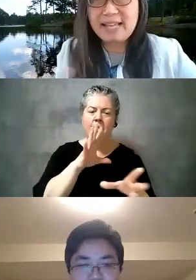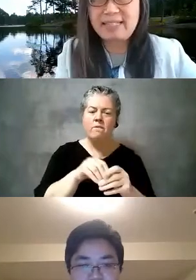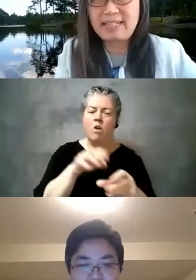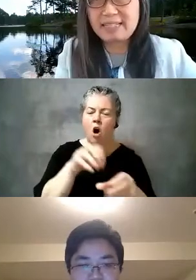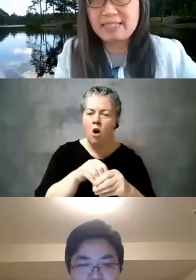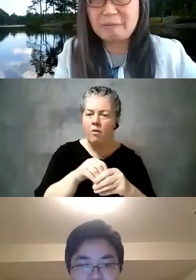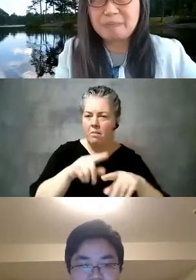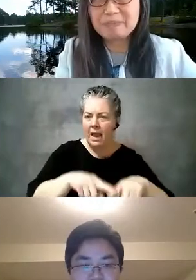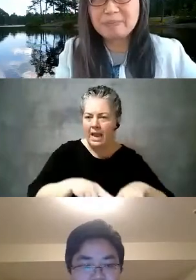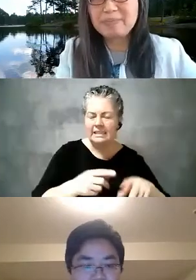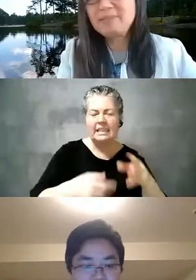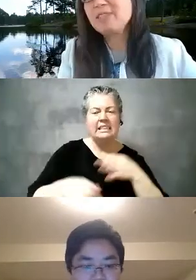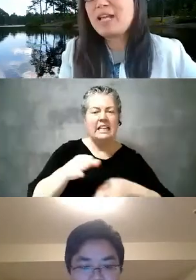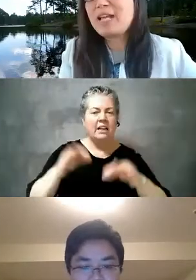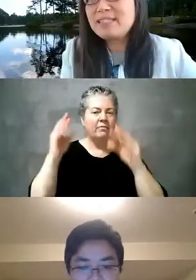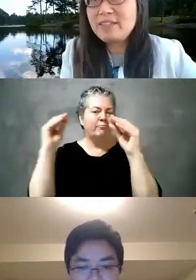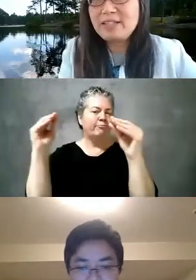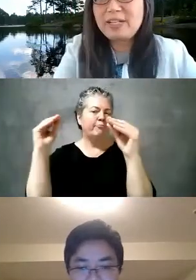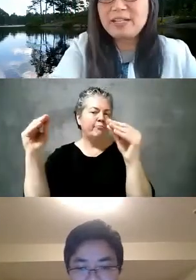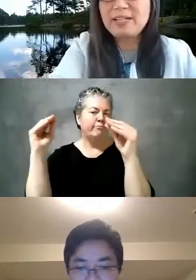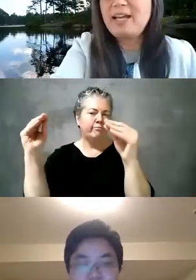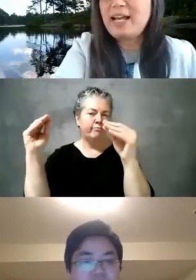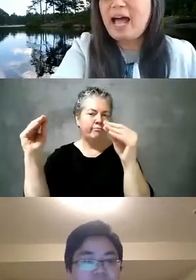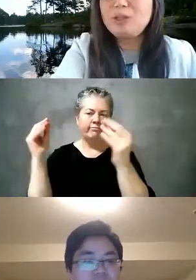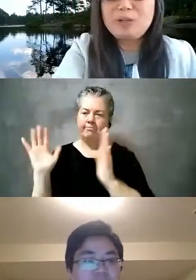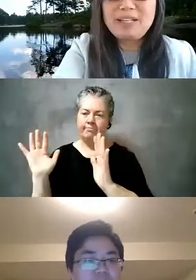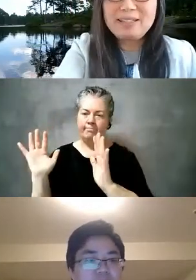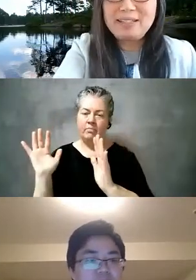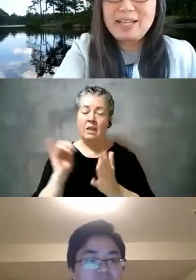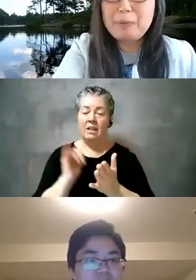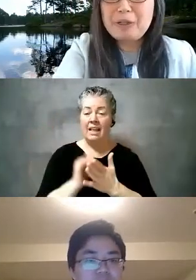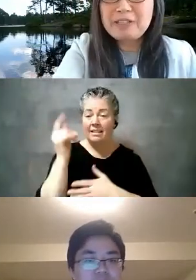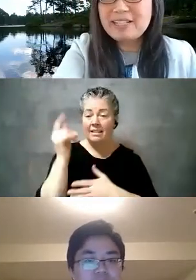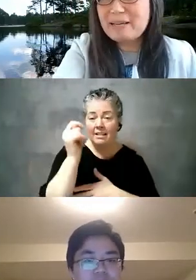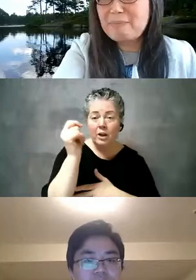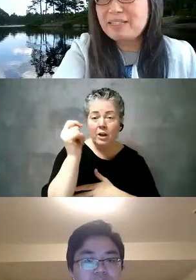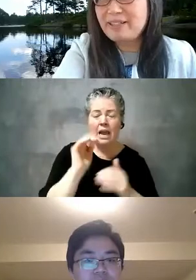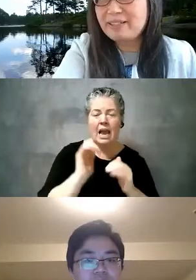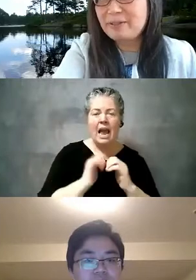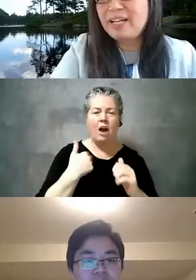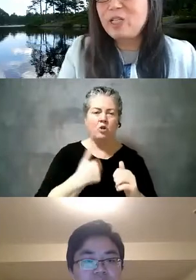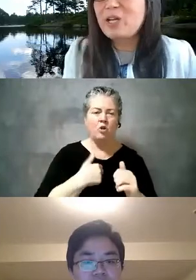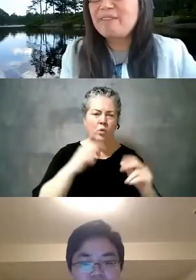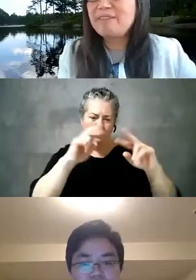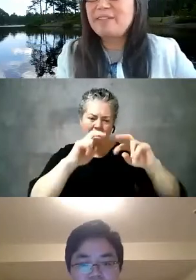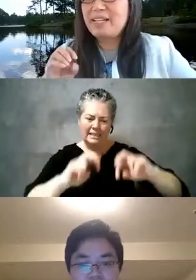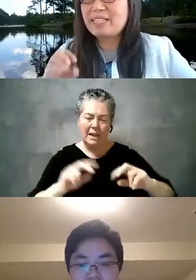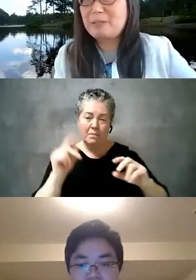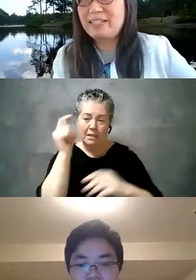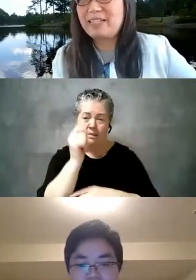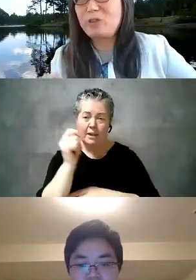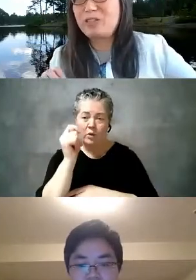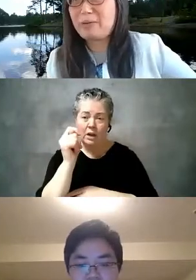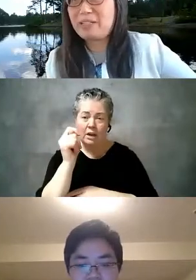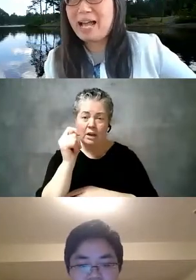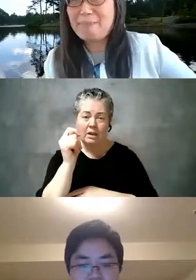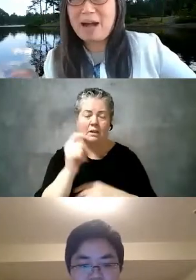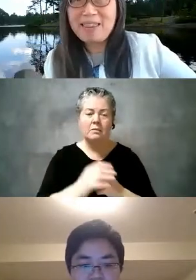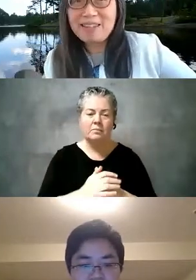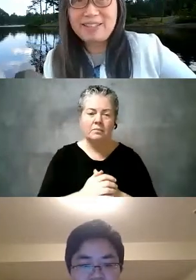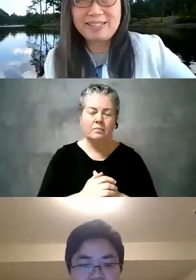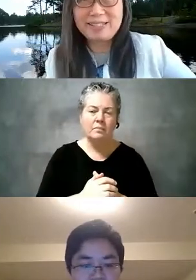content as it is. So that's the theory. How do we empirically examine this theory? You have to explicate your